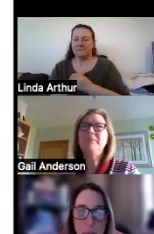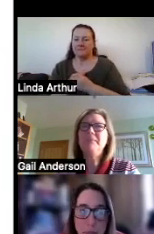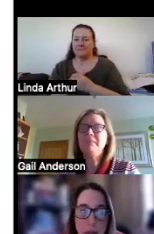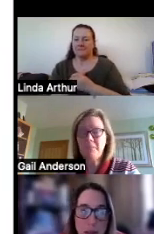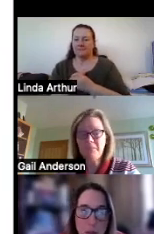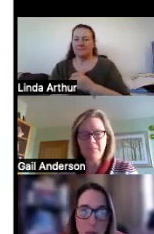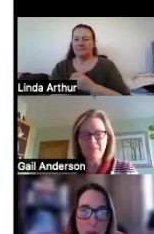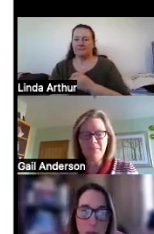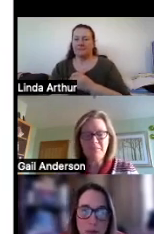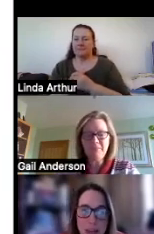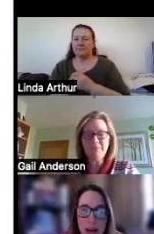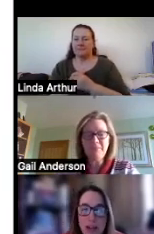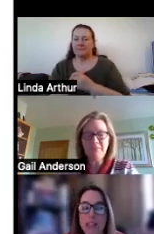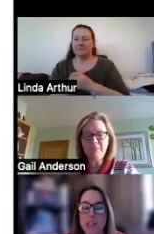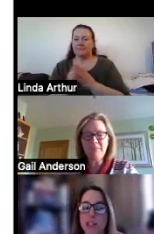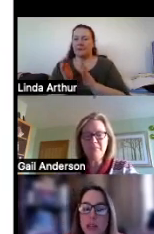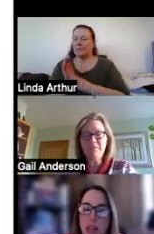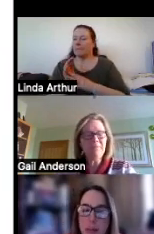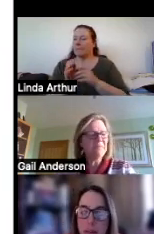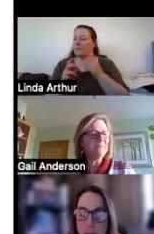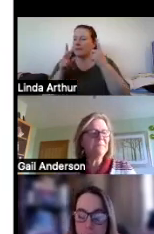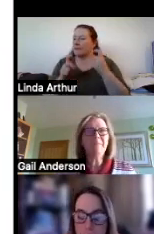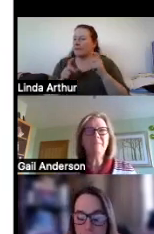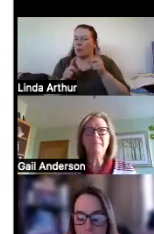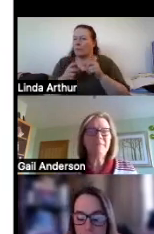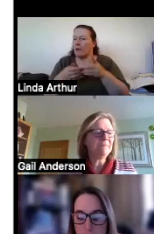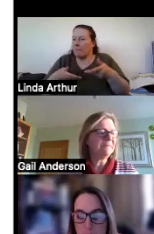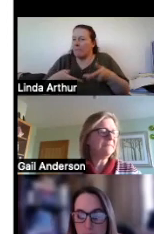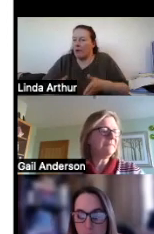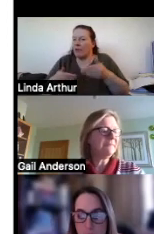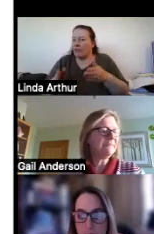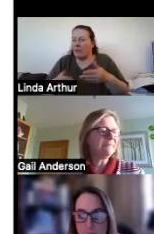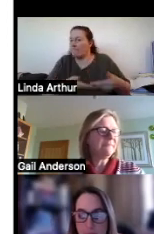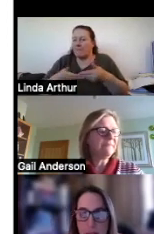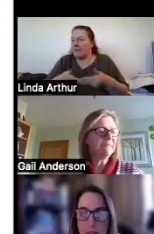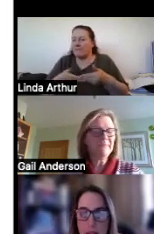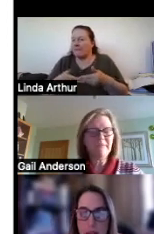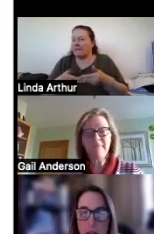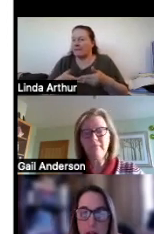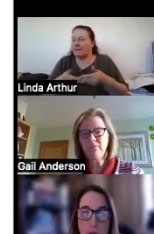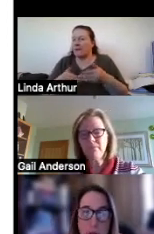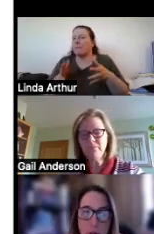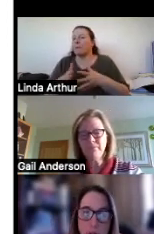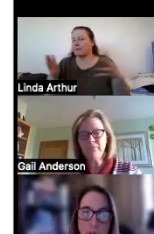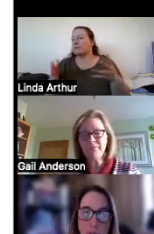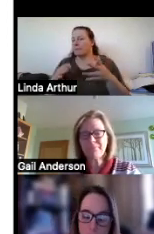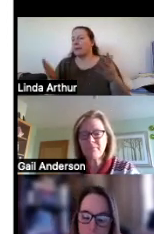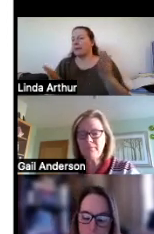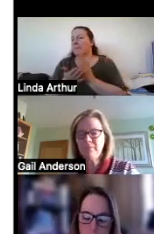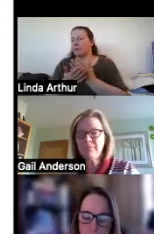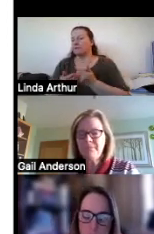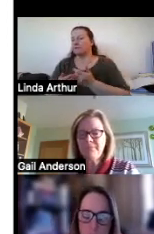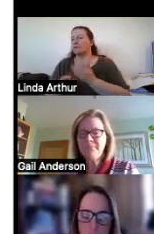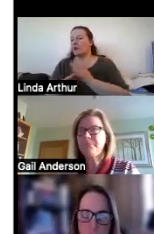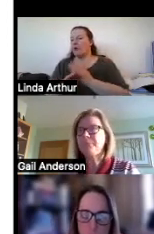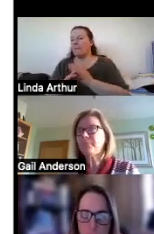Yep. So midwifery care isn't just about childbirth and babies, although that's obviously a very large part of our job, but